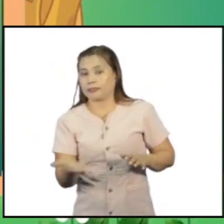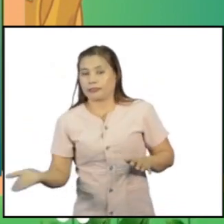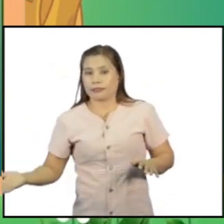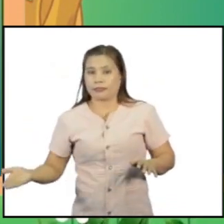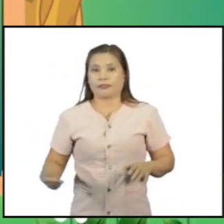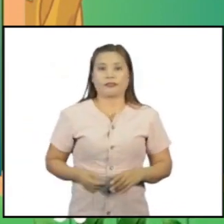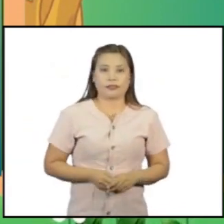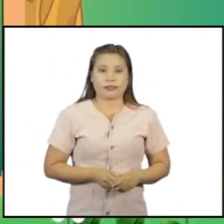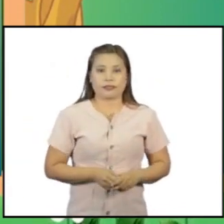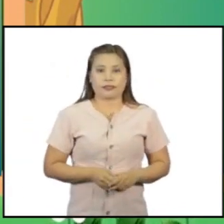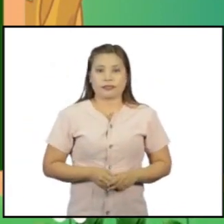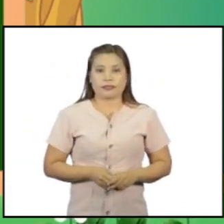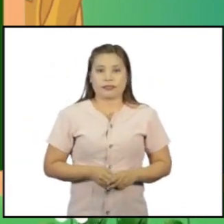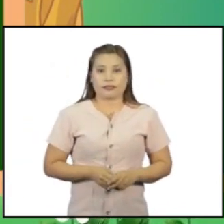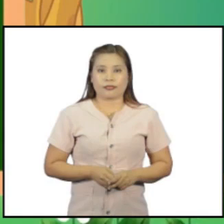belongings.